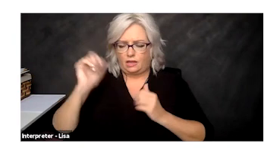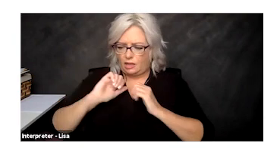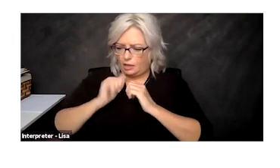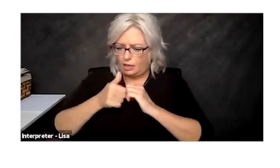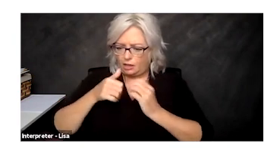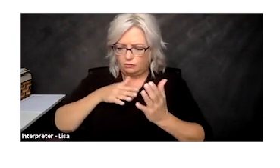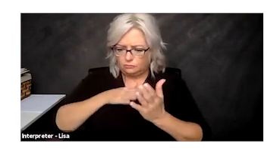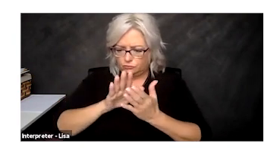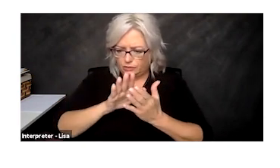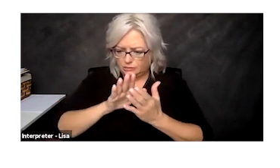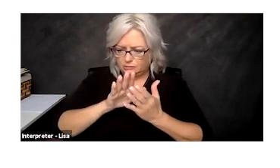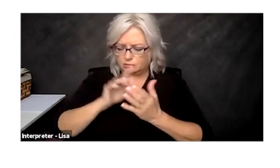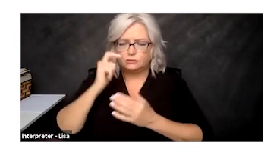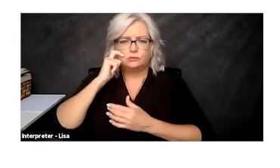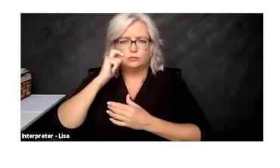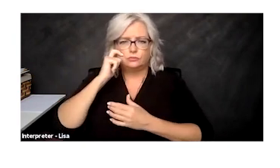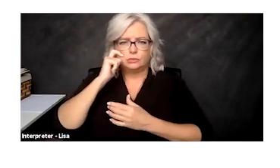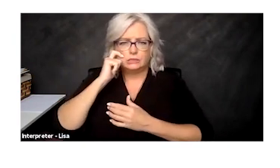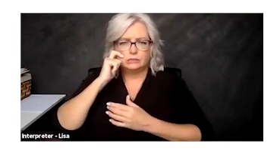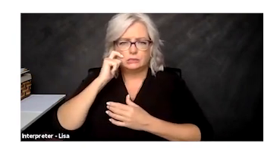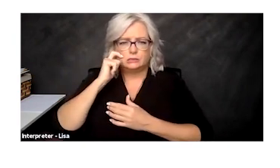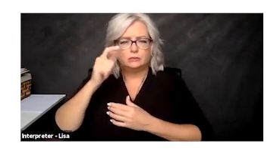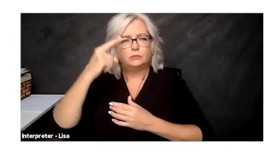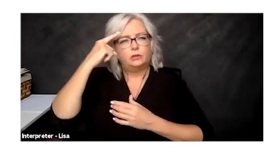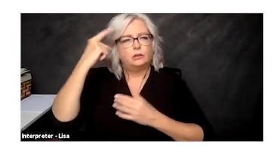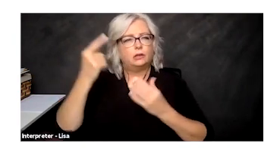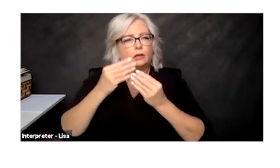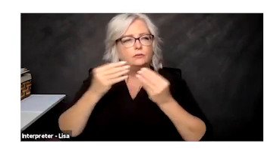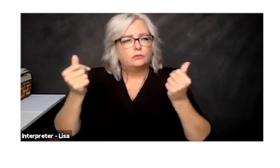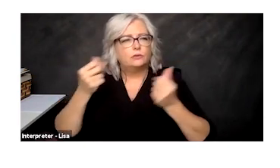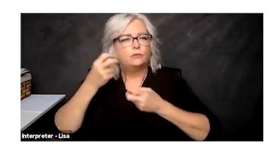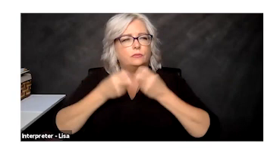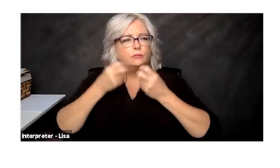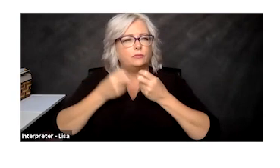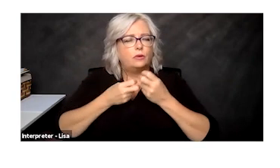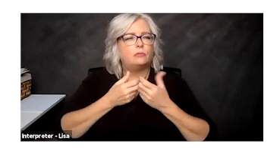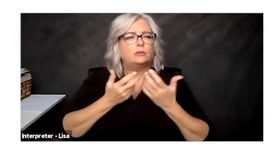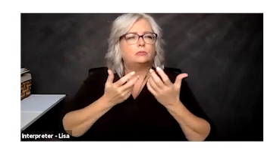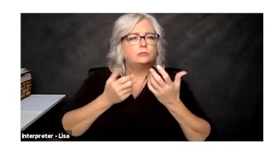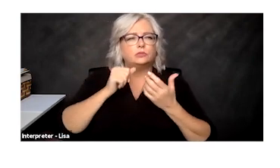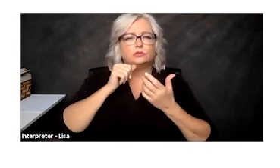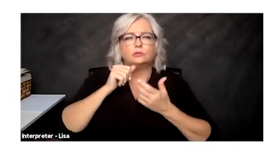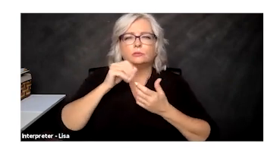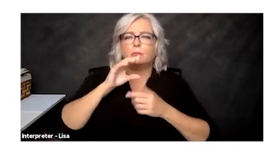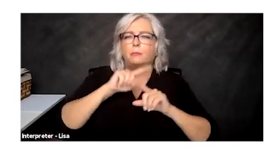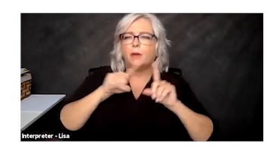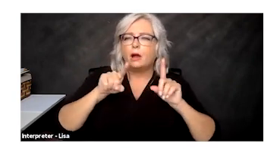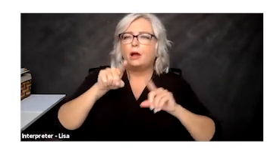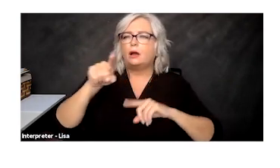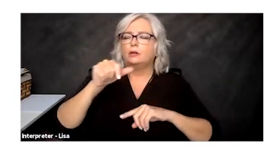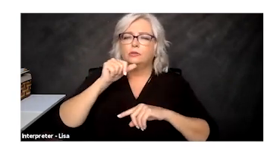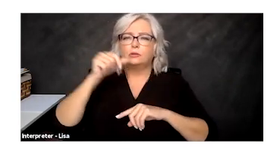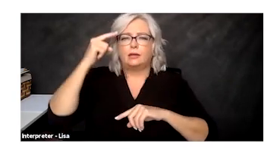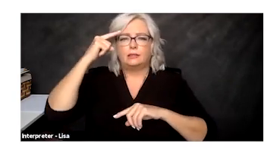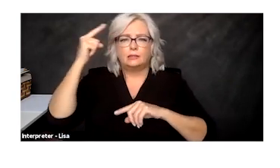address race in a piecemeal sort of way, and you're thinking of solving them sort of one at a time, and you're not thinking about having racial